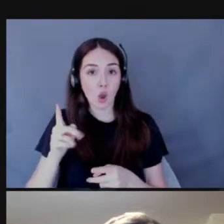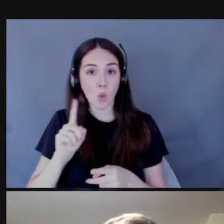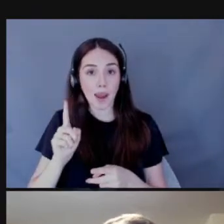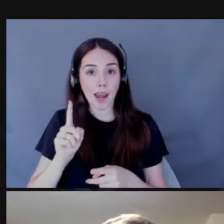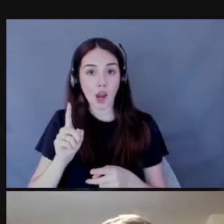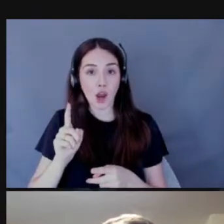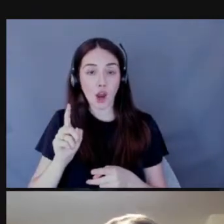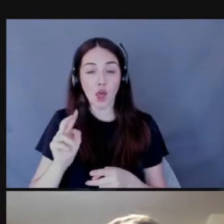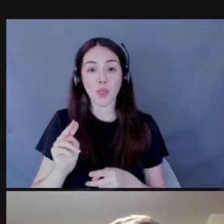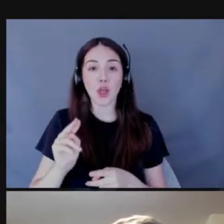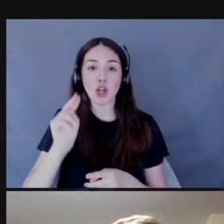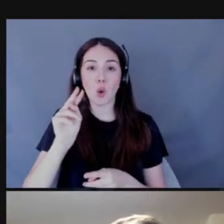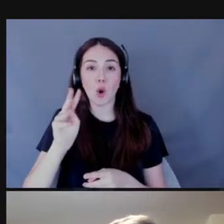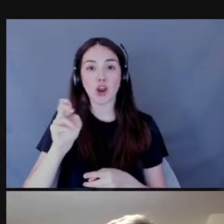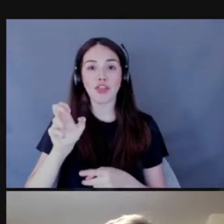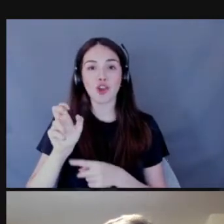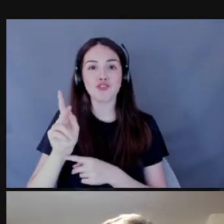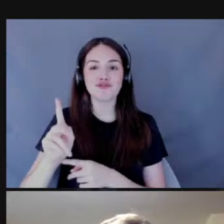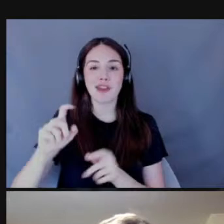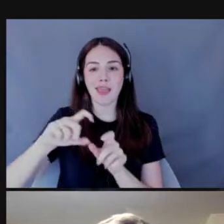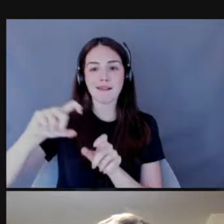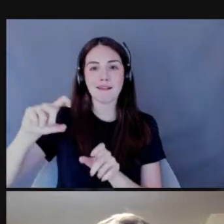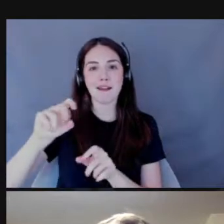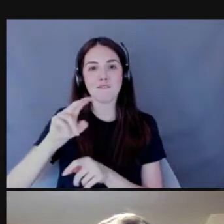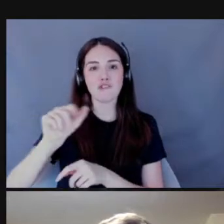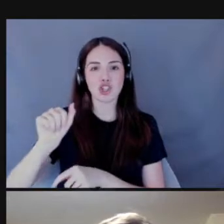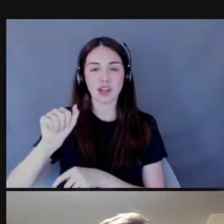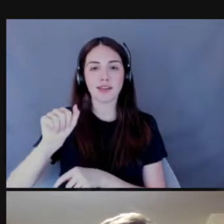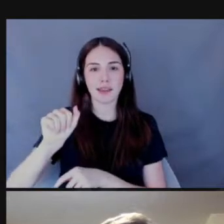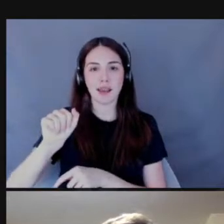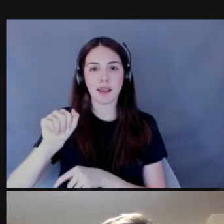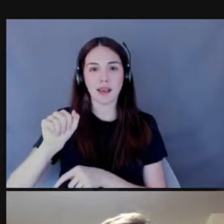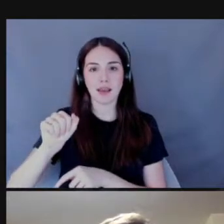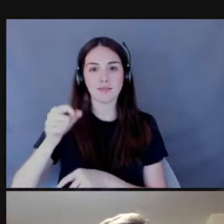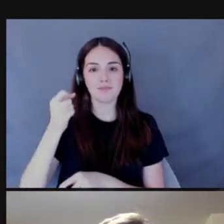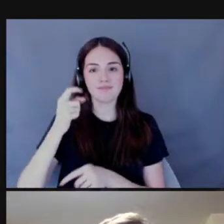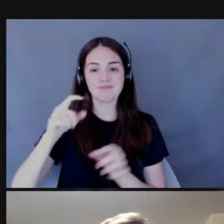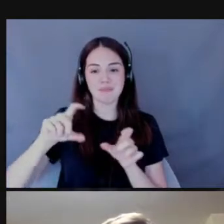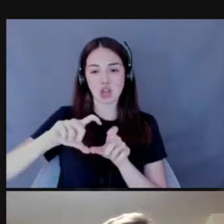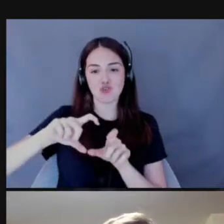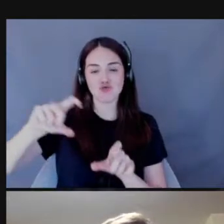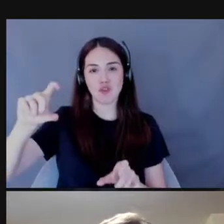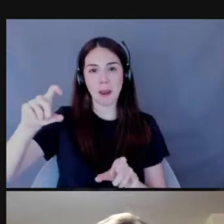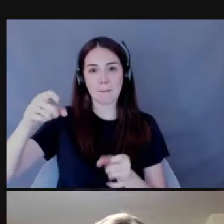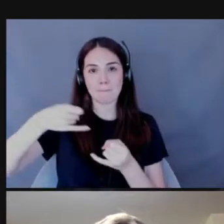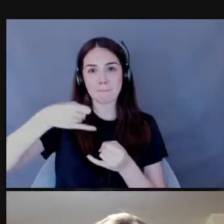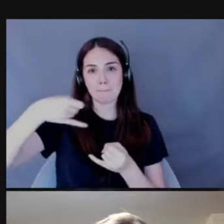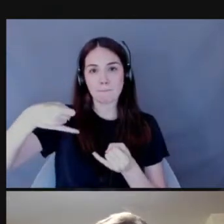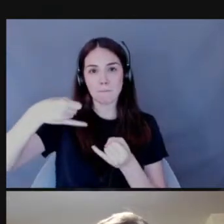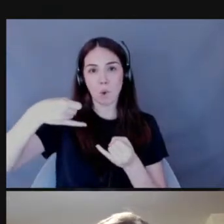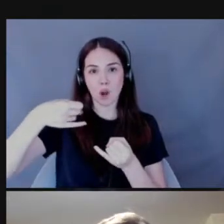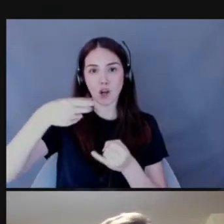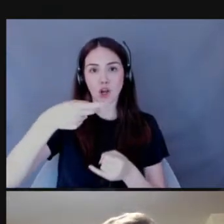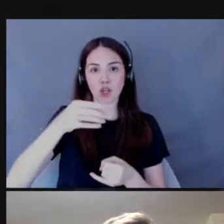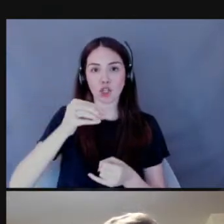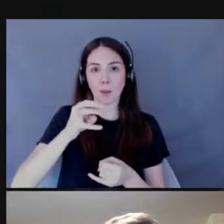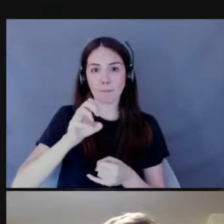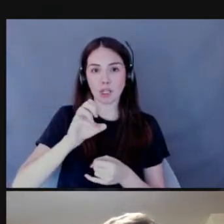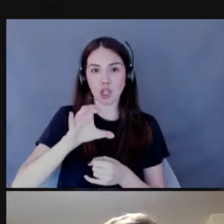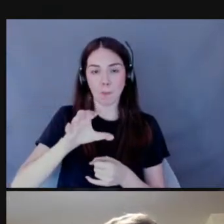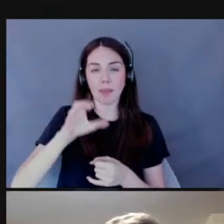Neck of Virginia, which is the strip of land that borders the Potomac. And if